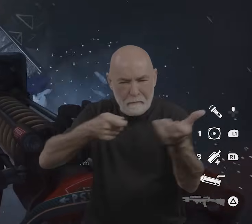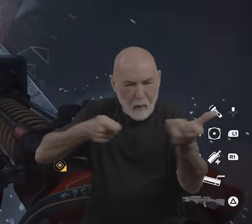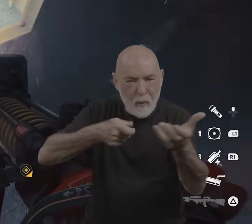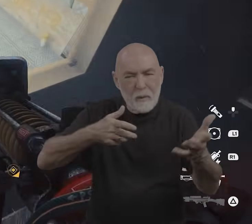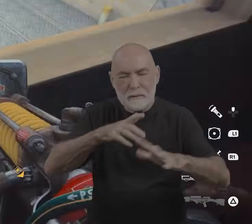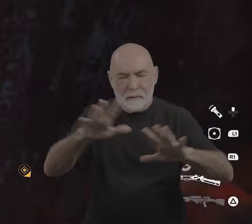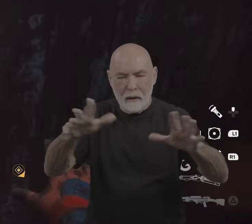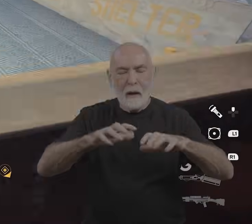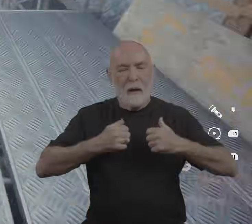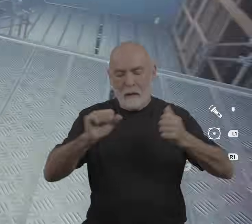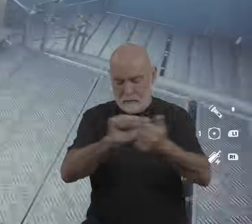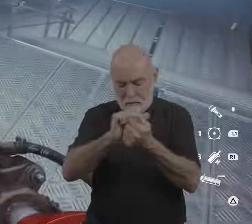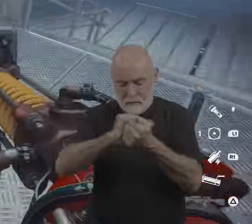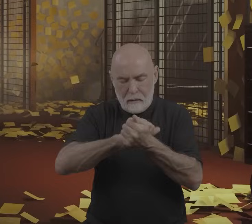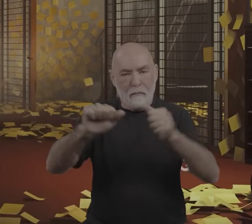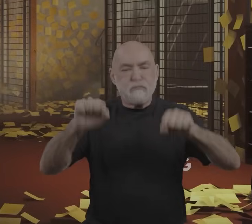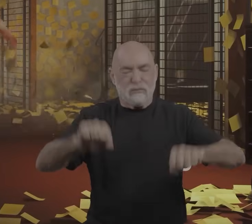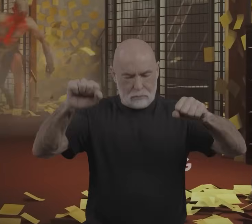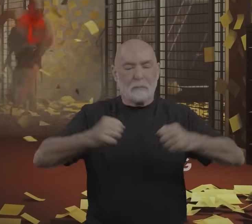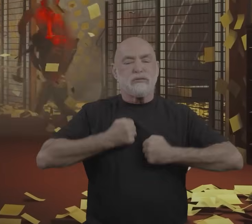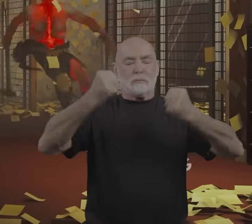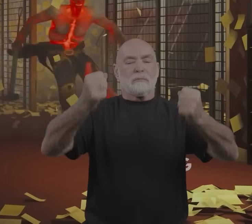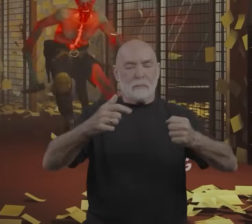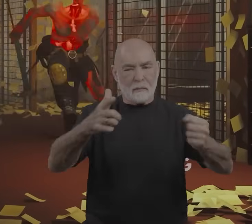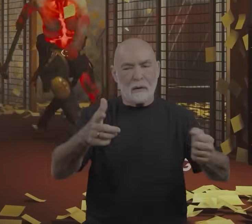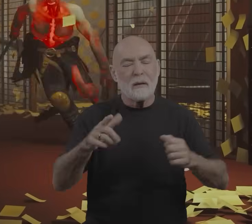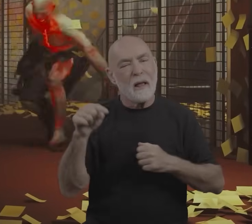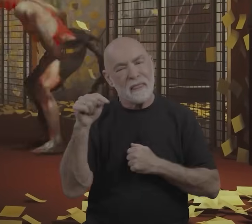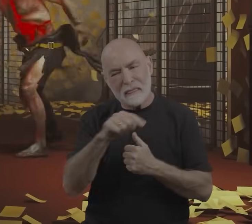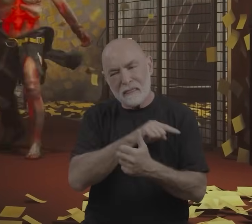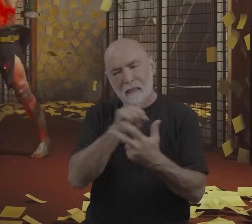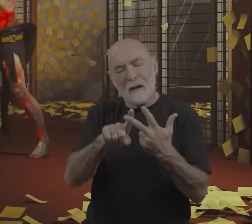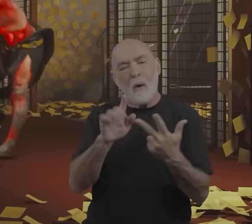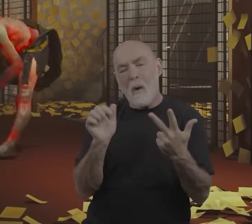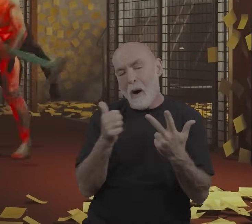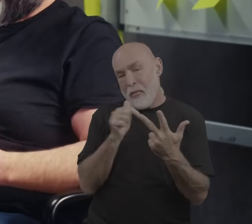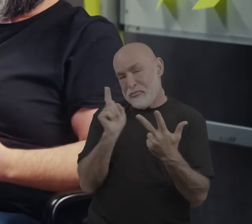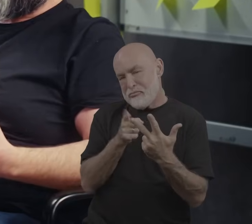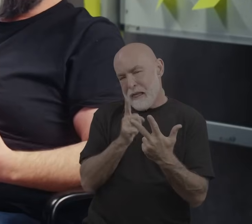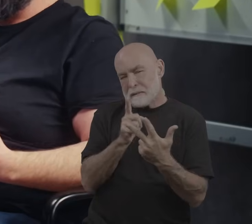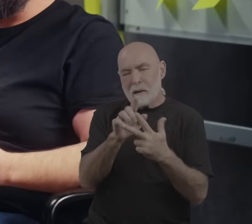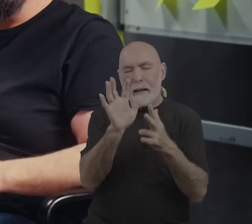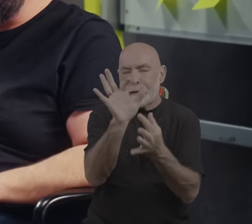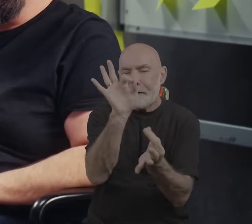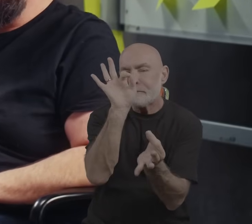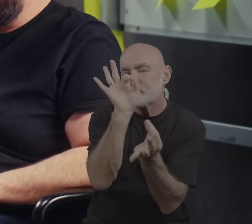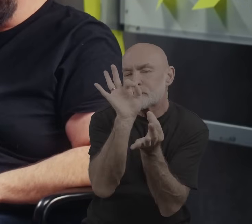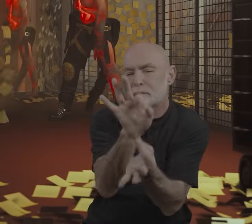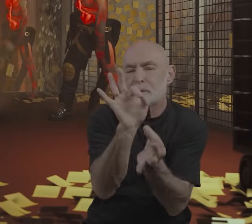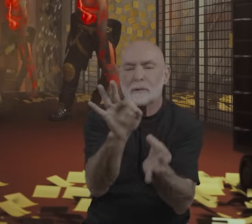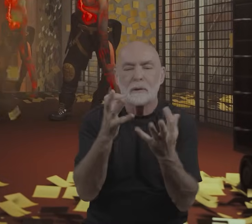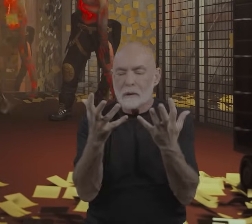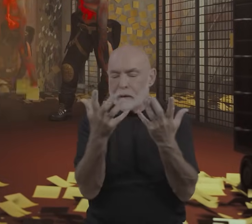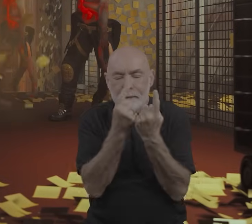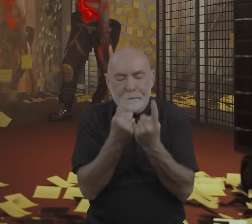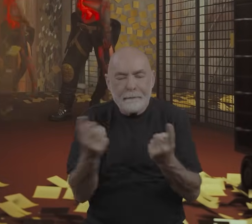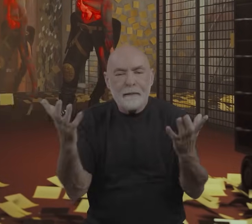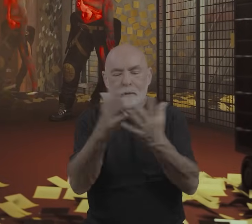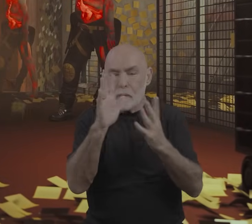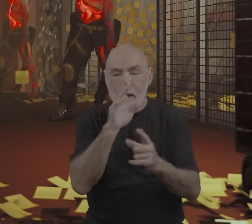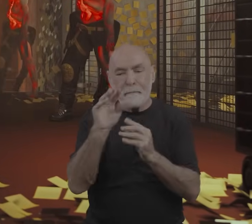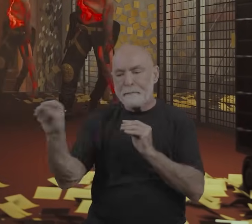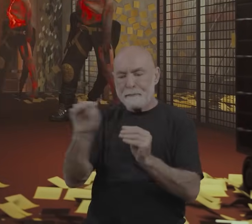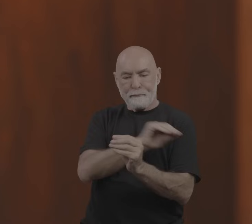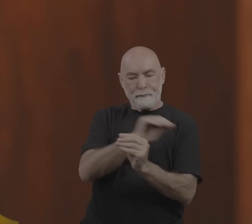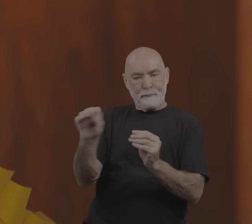stick mixed with a defibrillator, and you might be surprised, but we always have this as like a precision and tactical instrument just because you can kind of